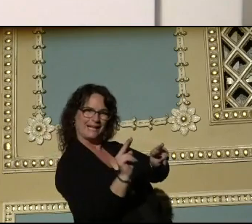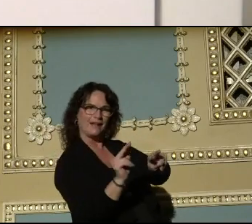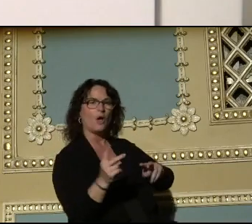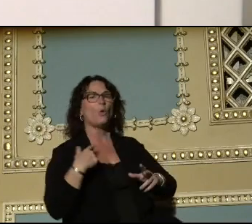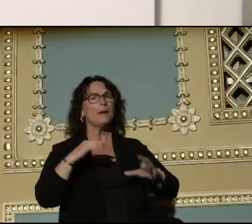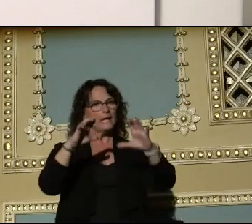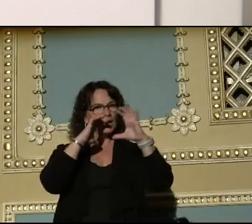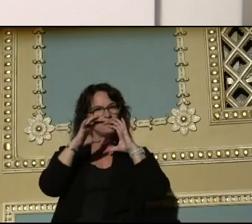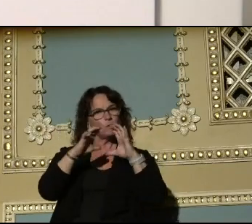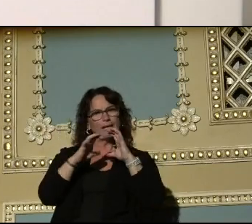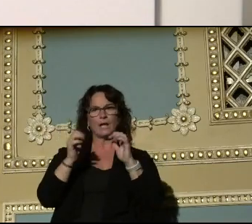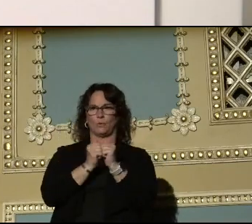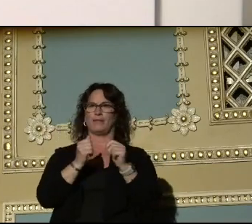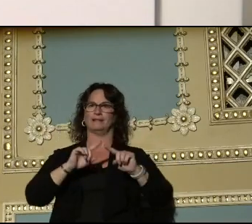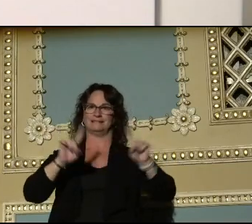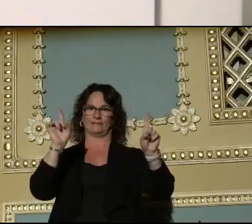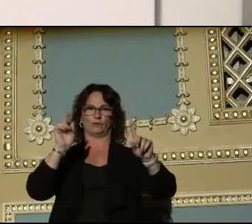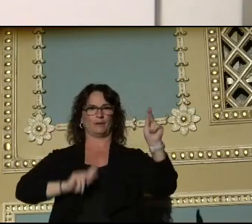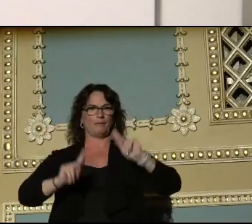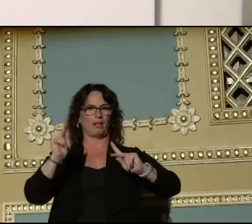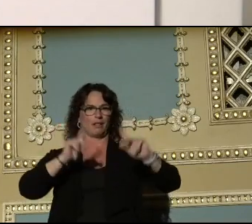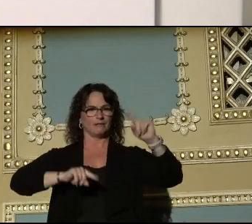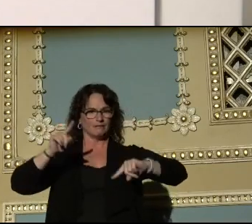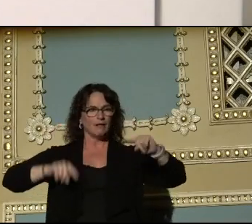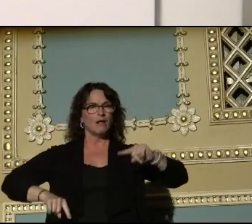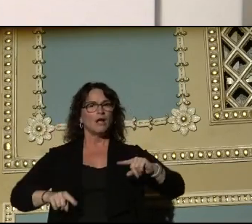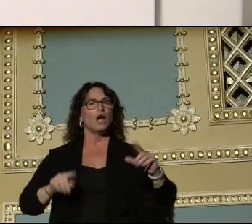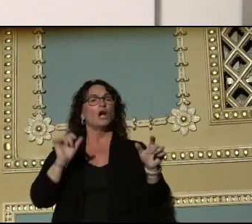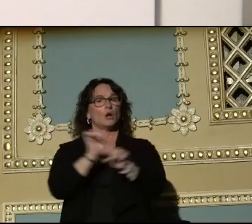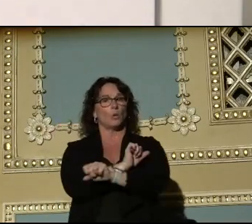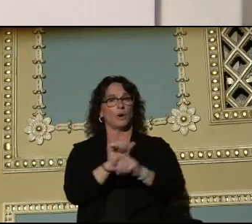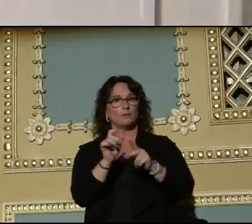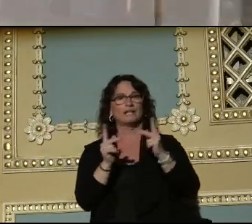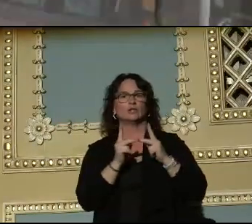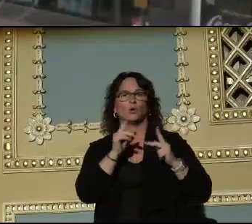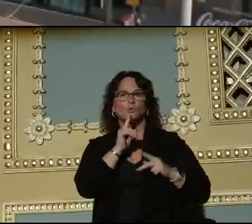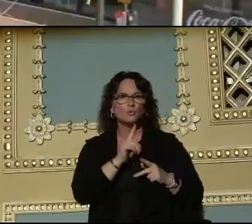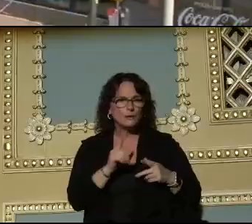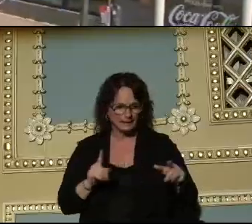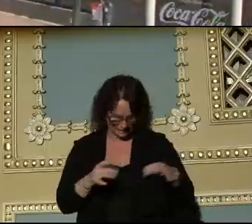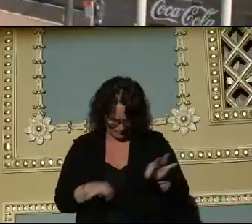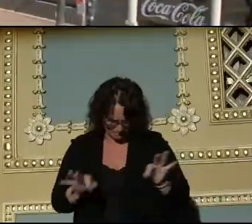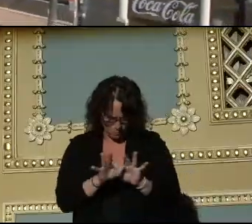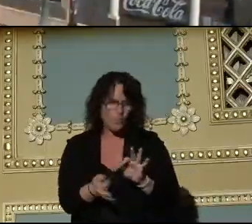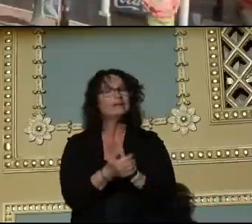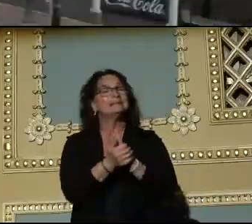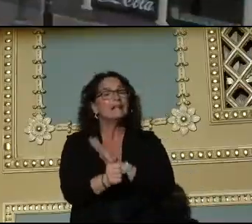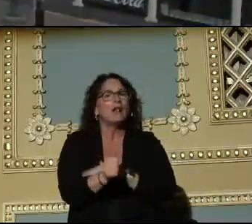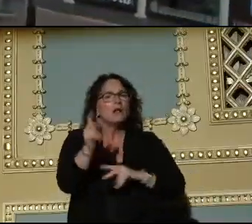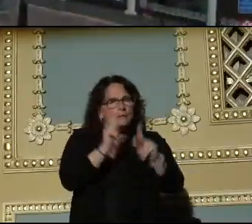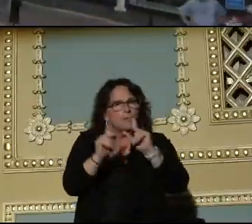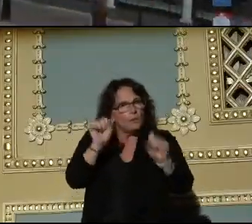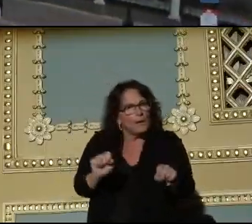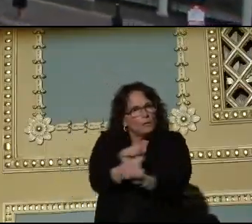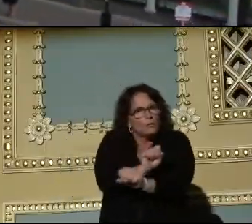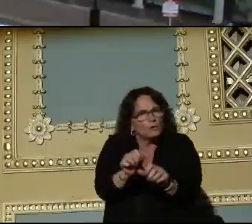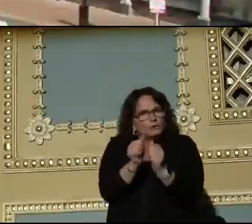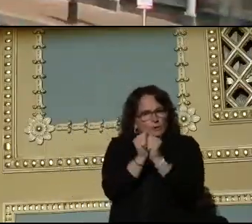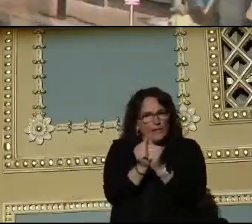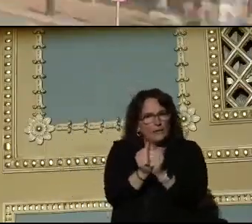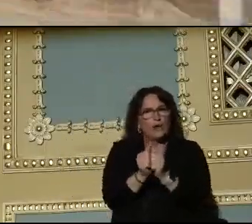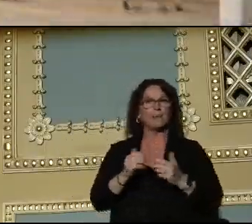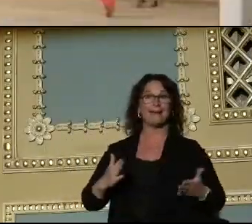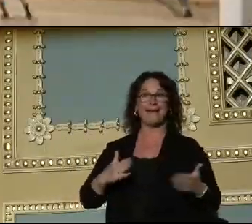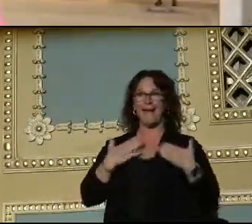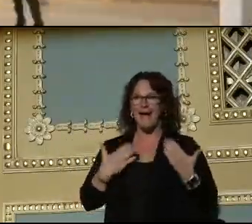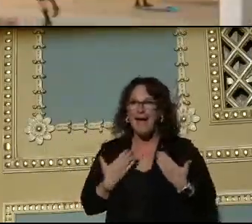how to get along with others. In a workplace, those are very valuable skills. People who can work together and be happy doing so